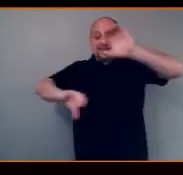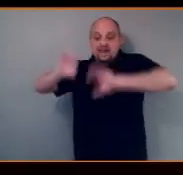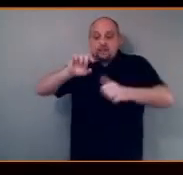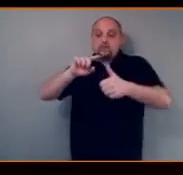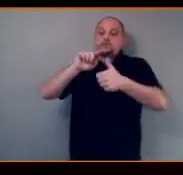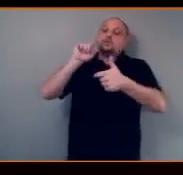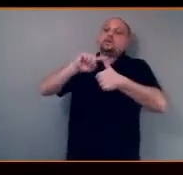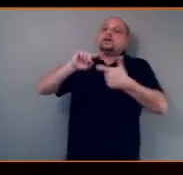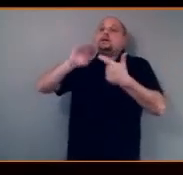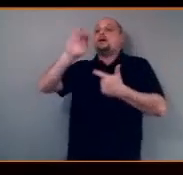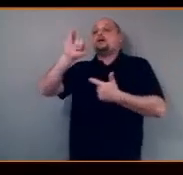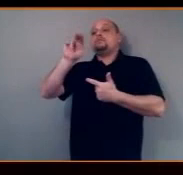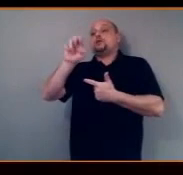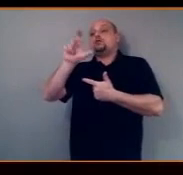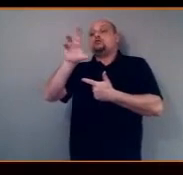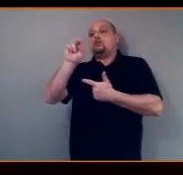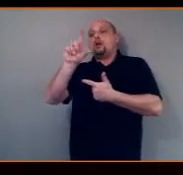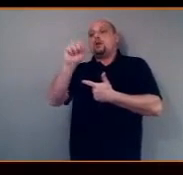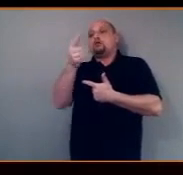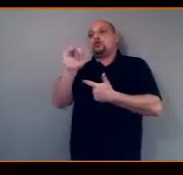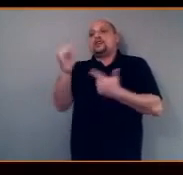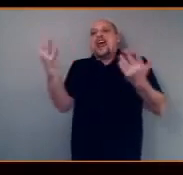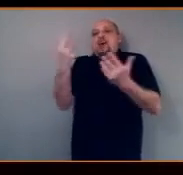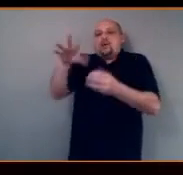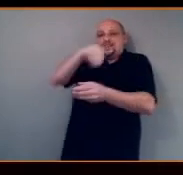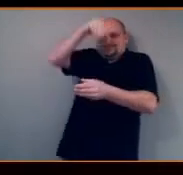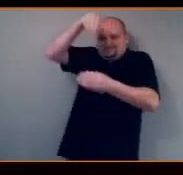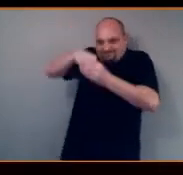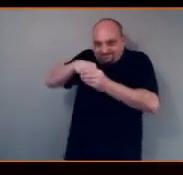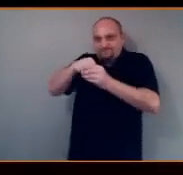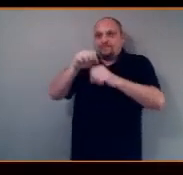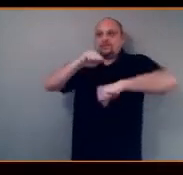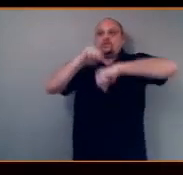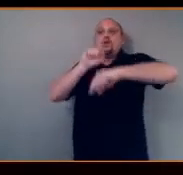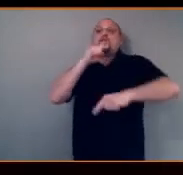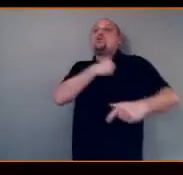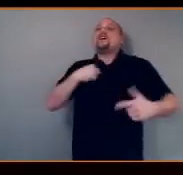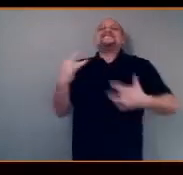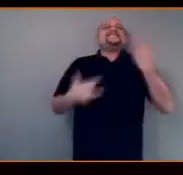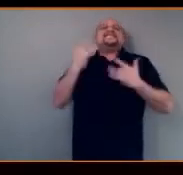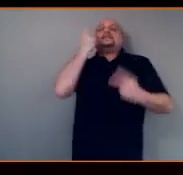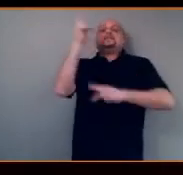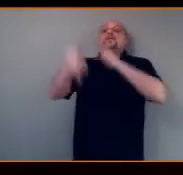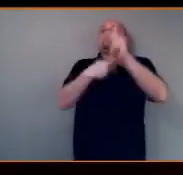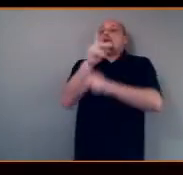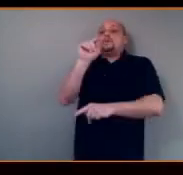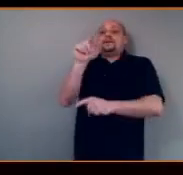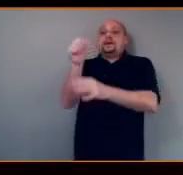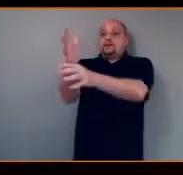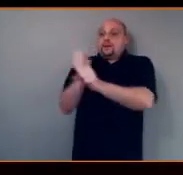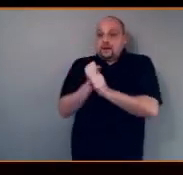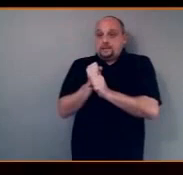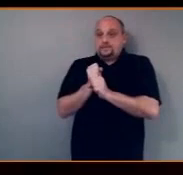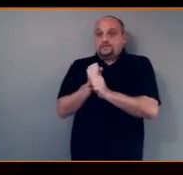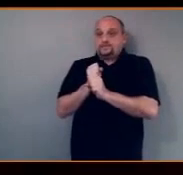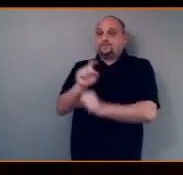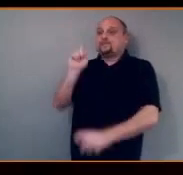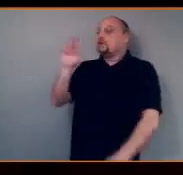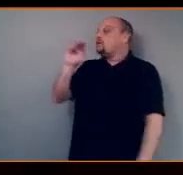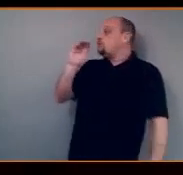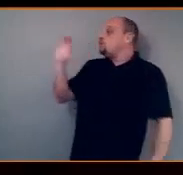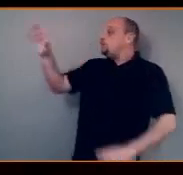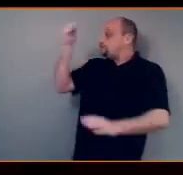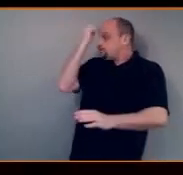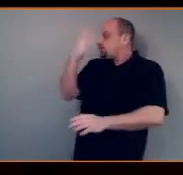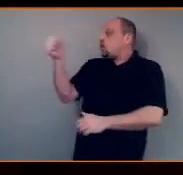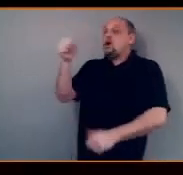organic compounds that are inside of the rocks. So we're really excited to see what kind of data we get. Yeah, and another cool feature, you also